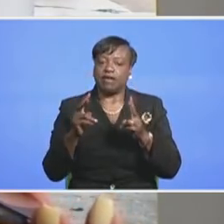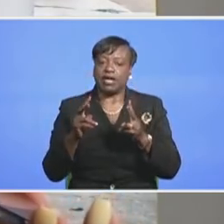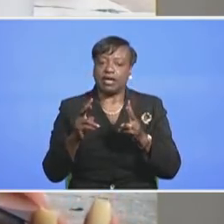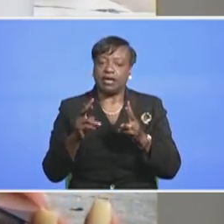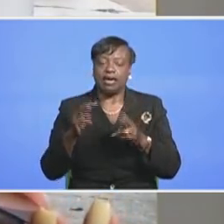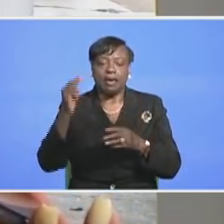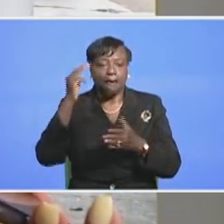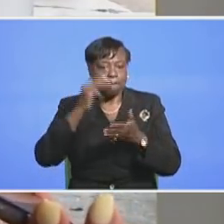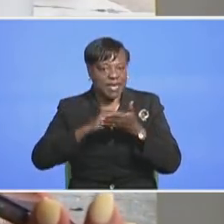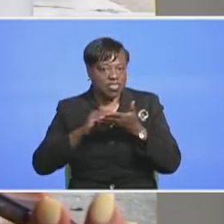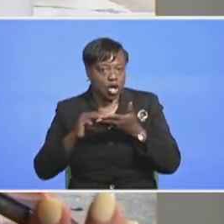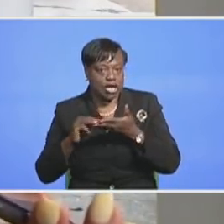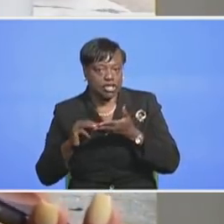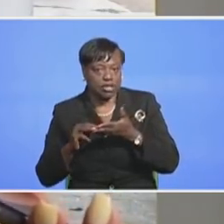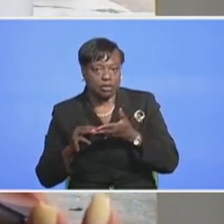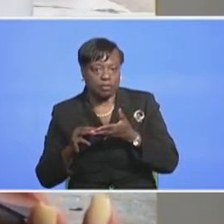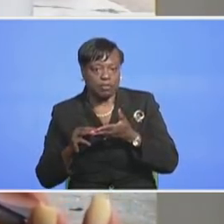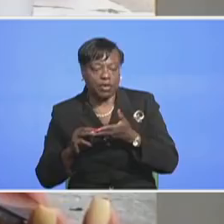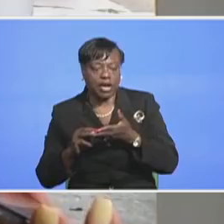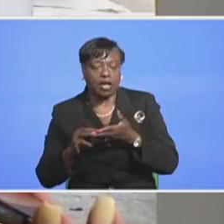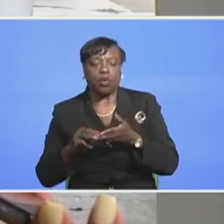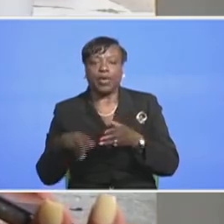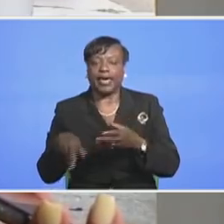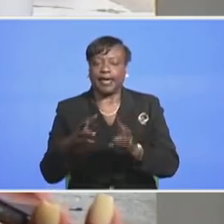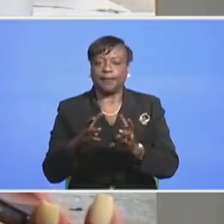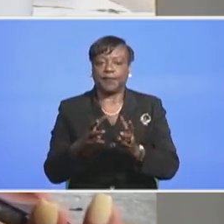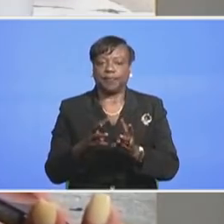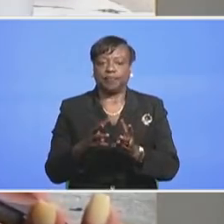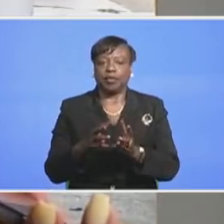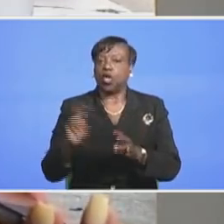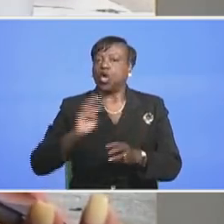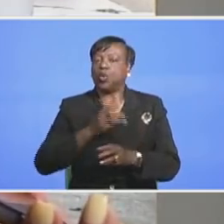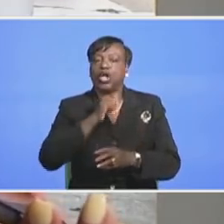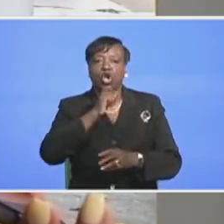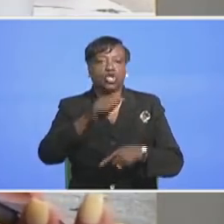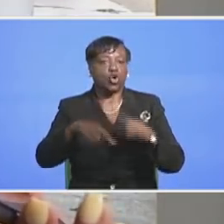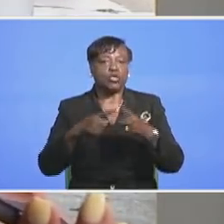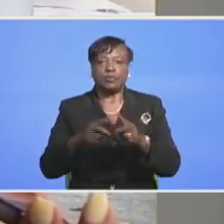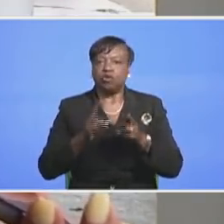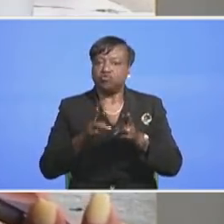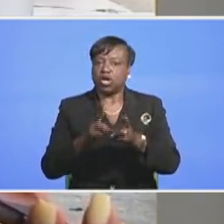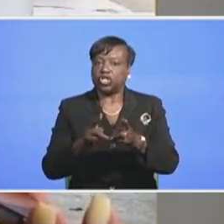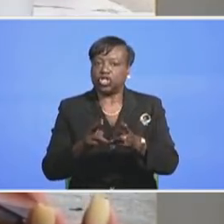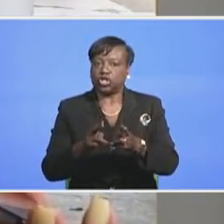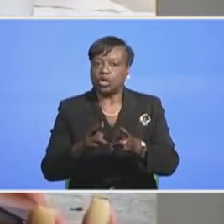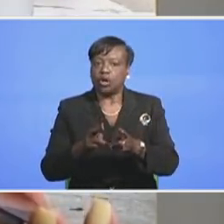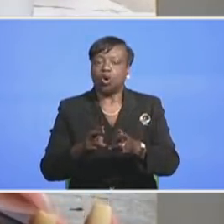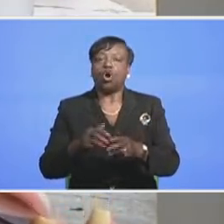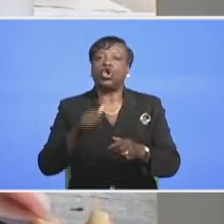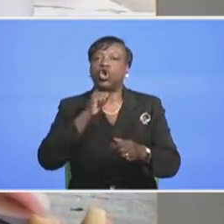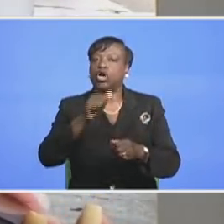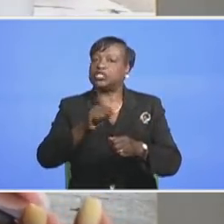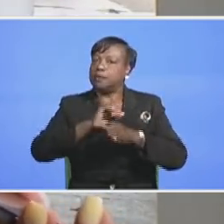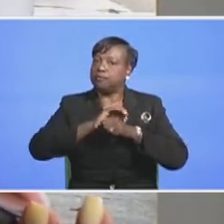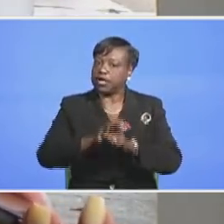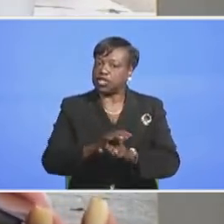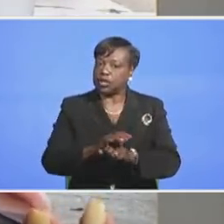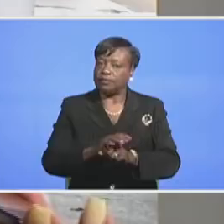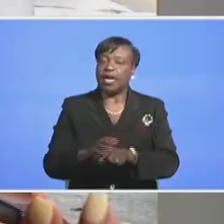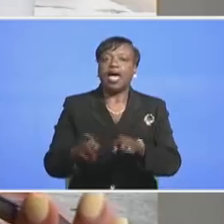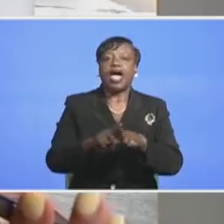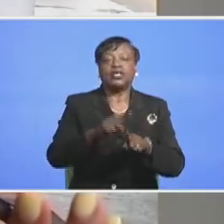methodical. It's going to be done in a methodical way. We're not going to be rushed and we're not going to be pressured. As you